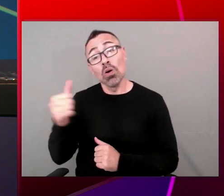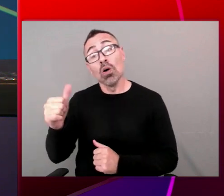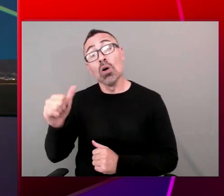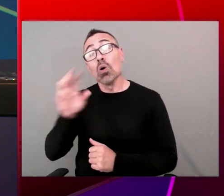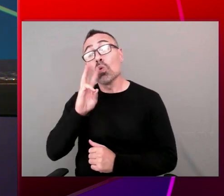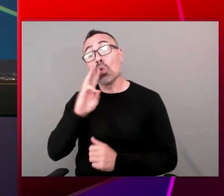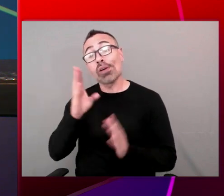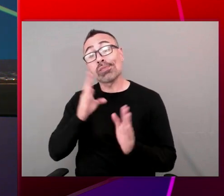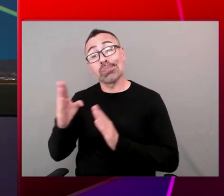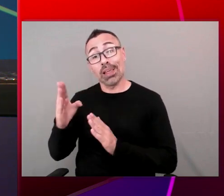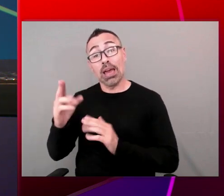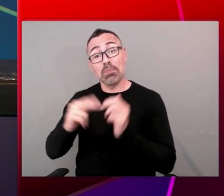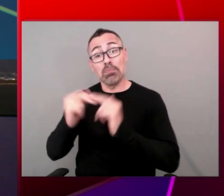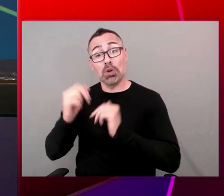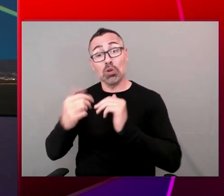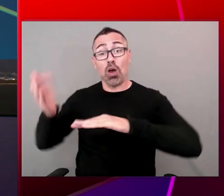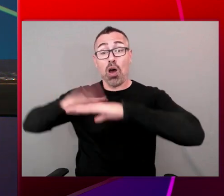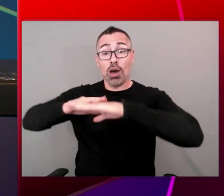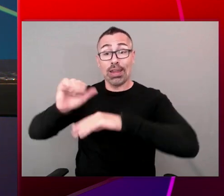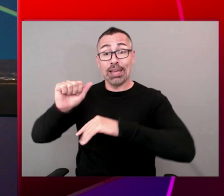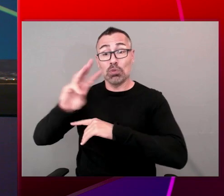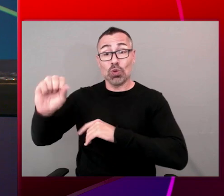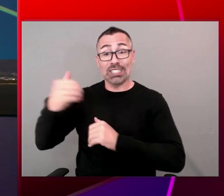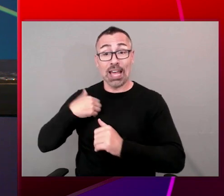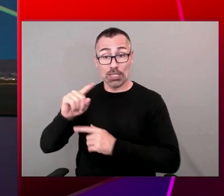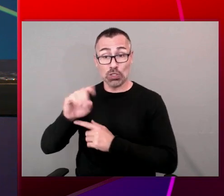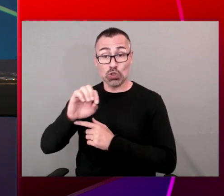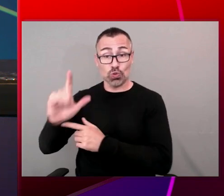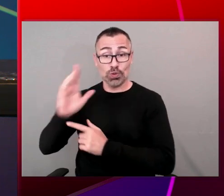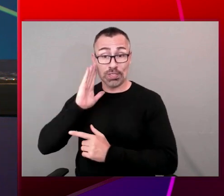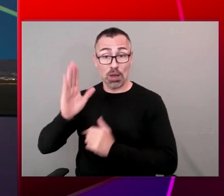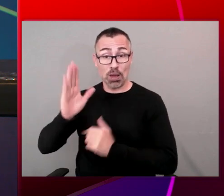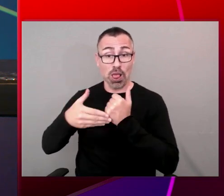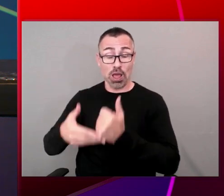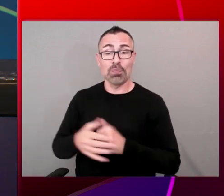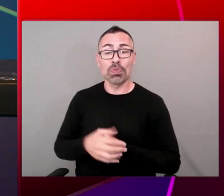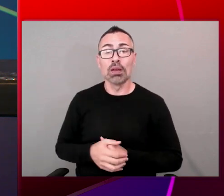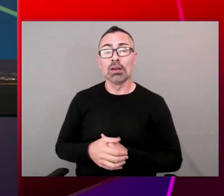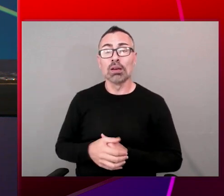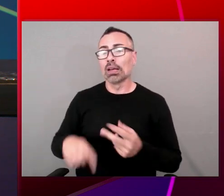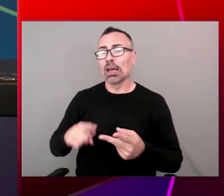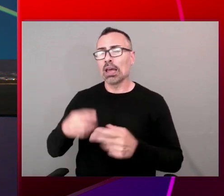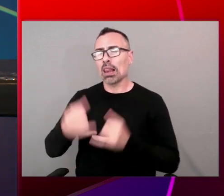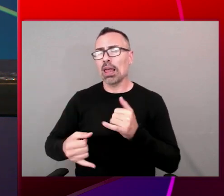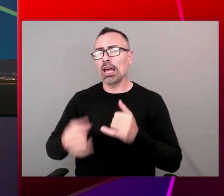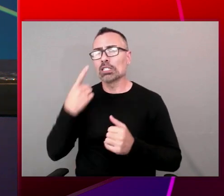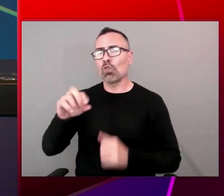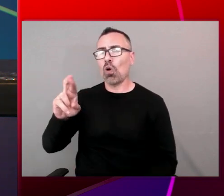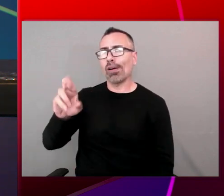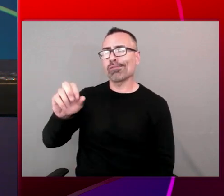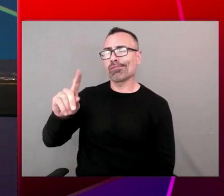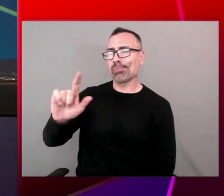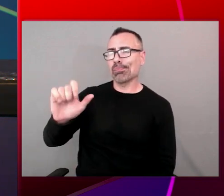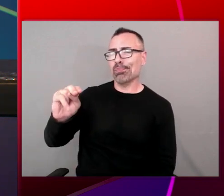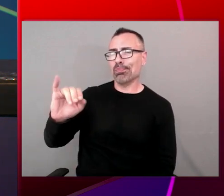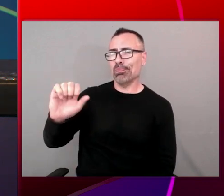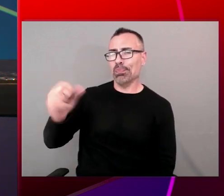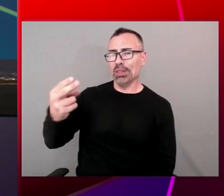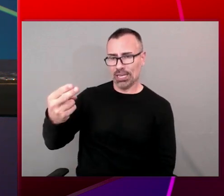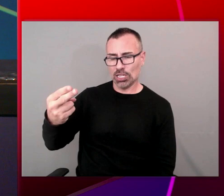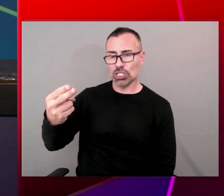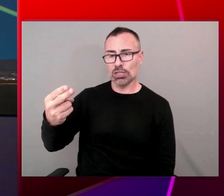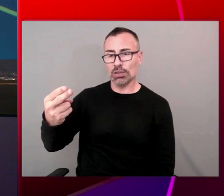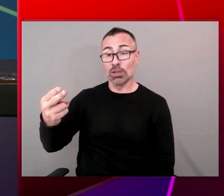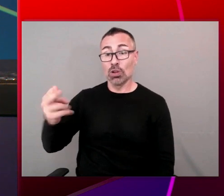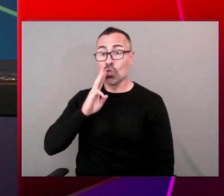So that's one other way. And then the last thing, we're thinking about in those replenishment projects that we're investing, once we were making the investment,